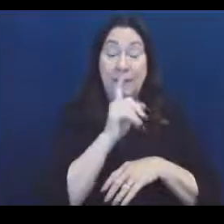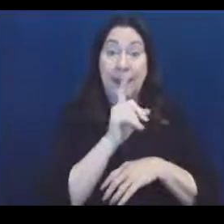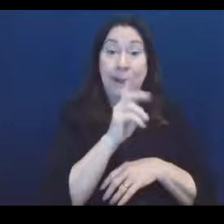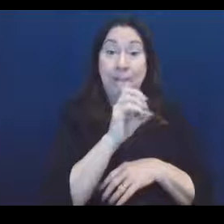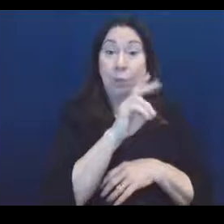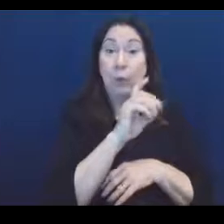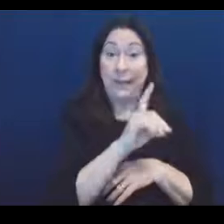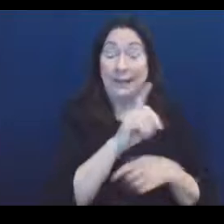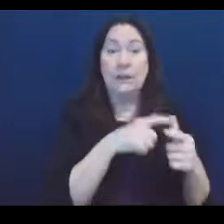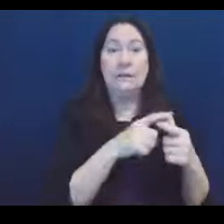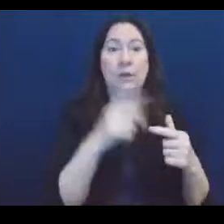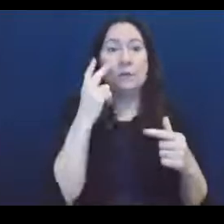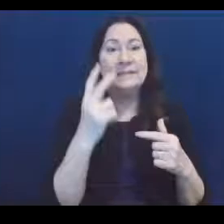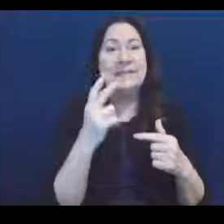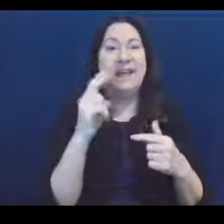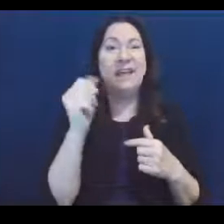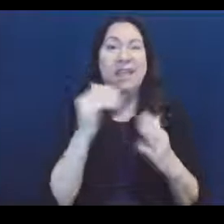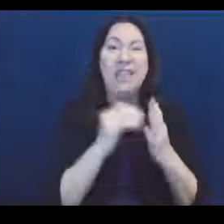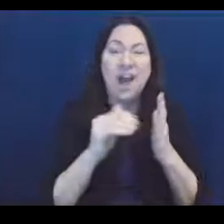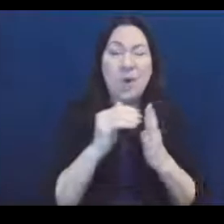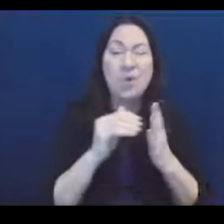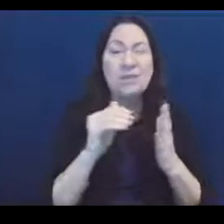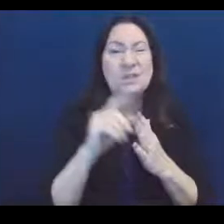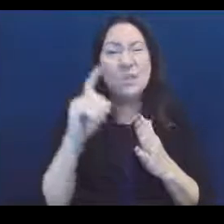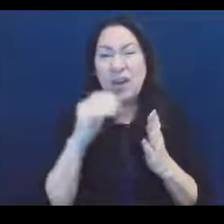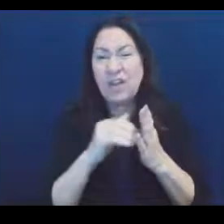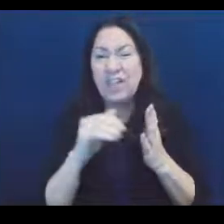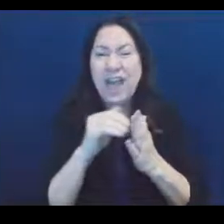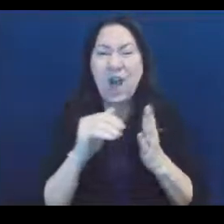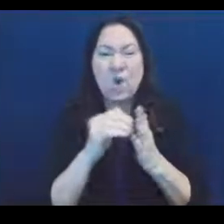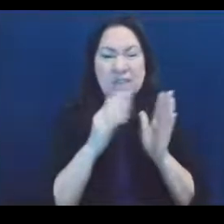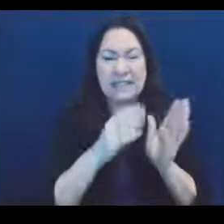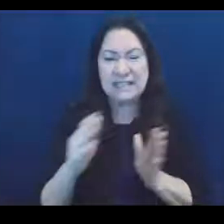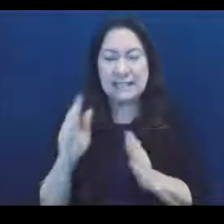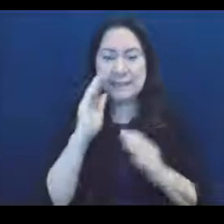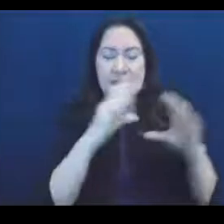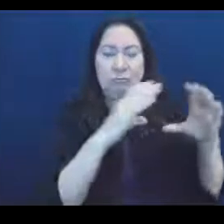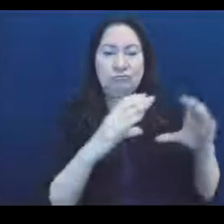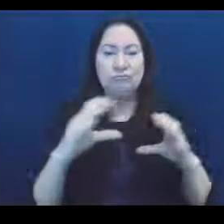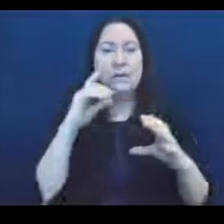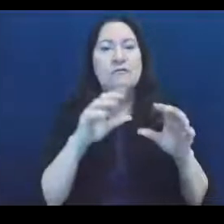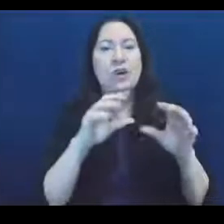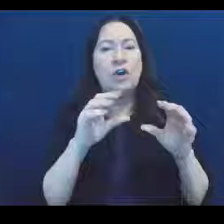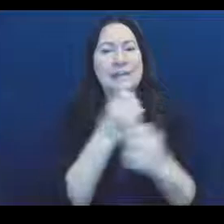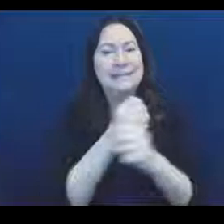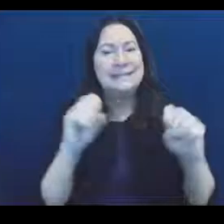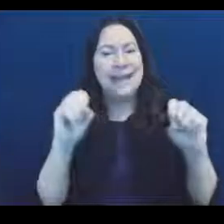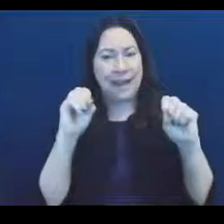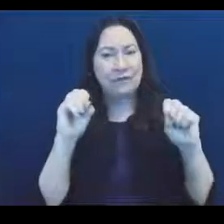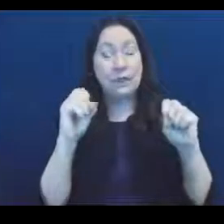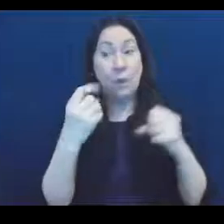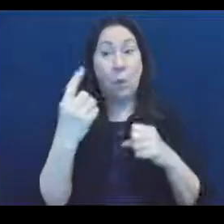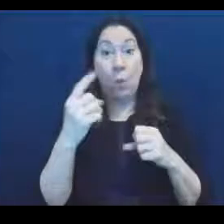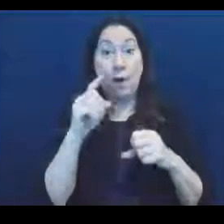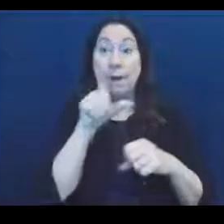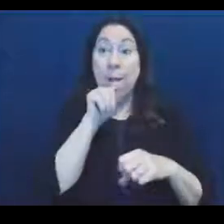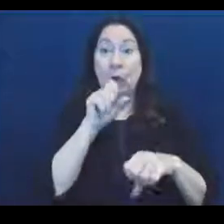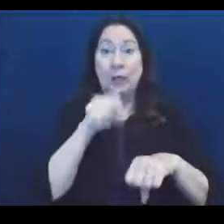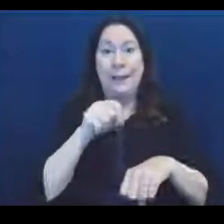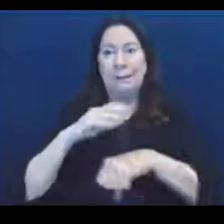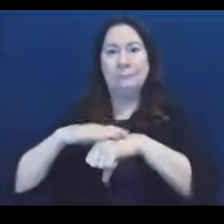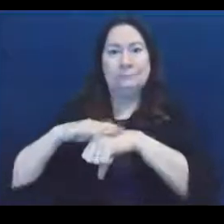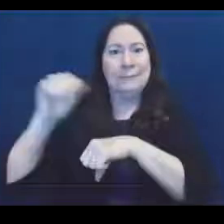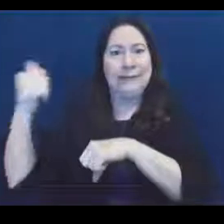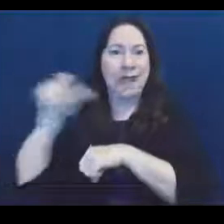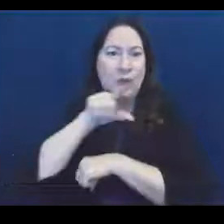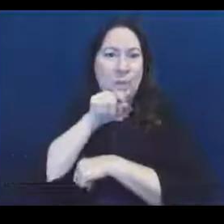to sometimes tens or even hundreds of thousands of individuals. They do this for safety from predators. One bird can alert the rest of the flock. But